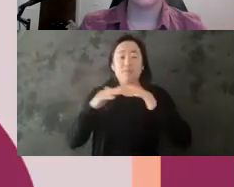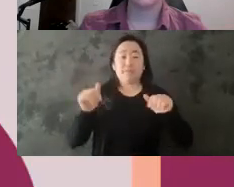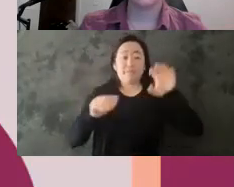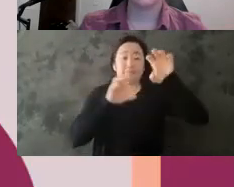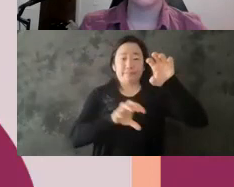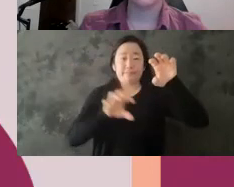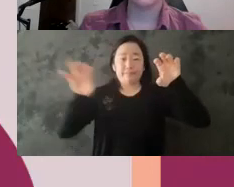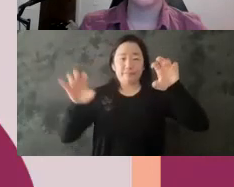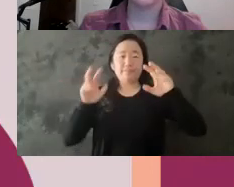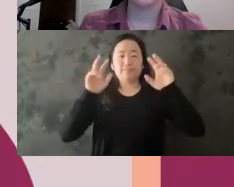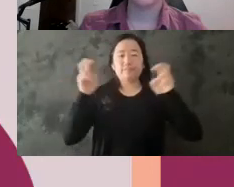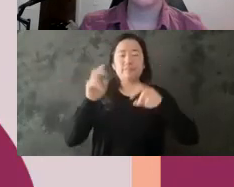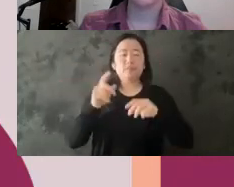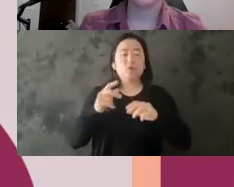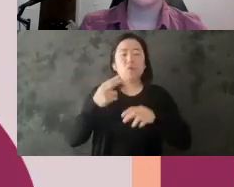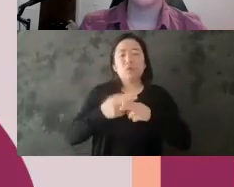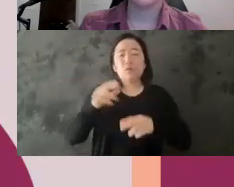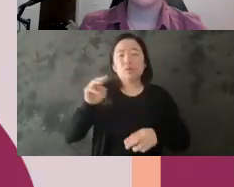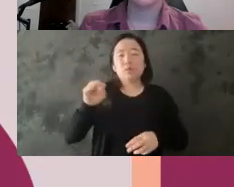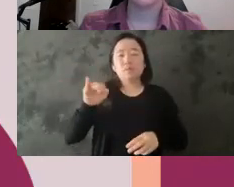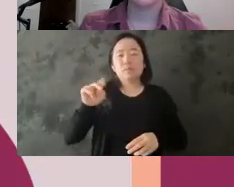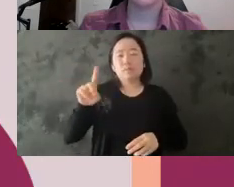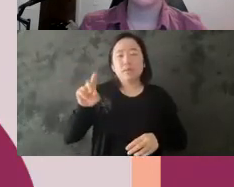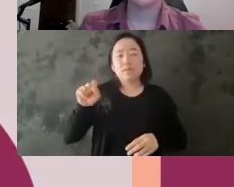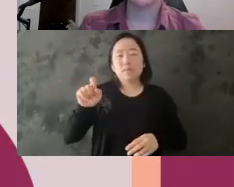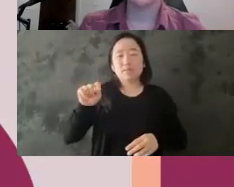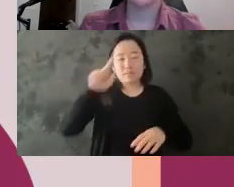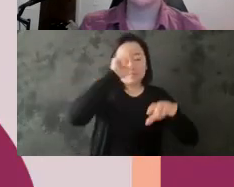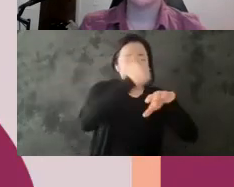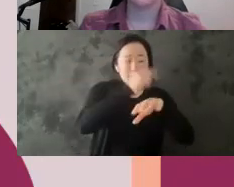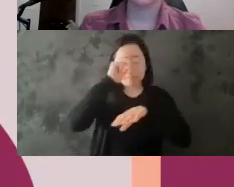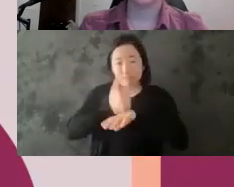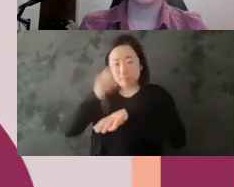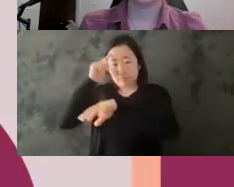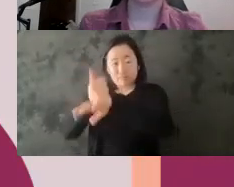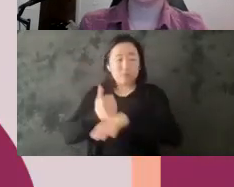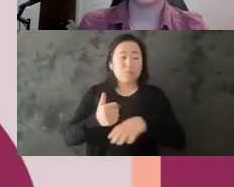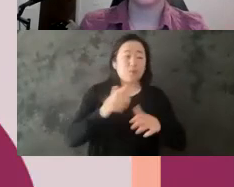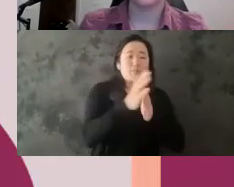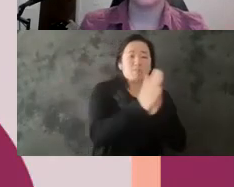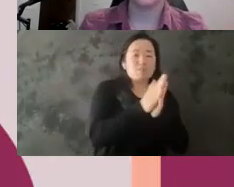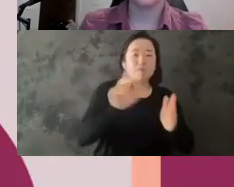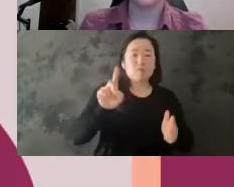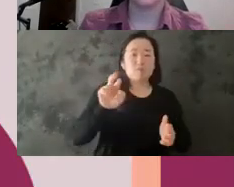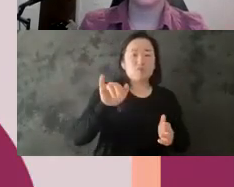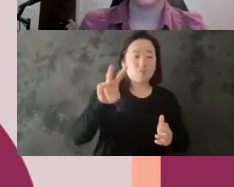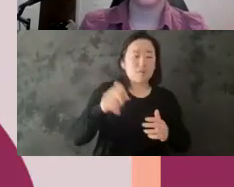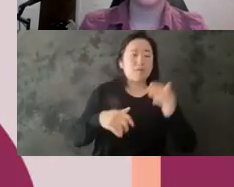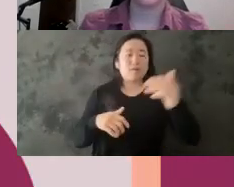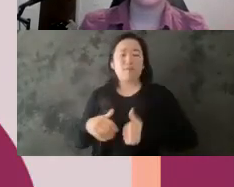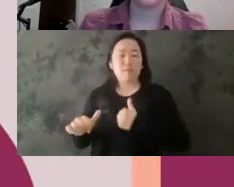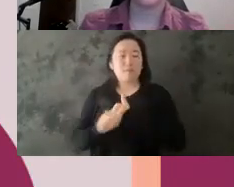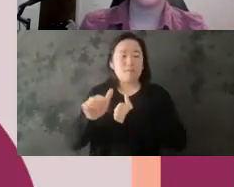as mindsets. So we have the drive, the soothing, and the threat. So people can be in states